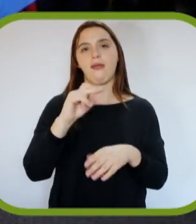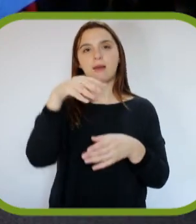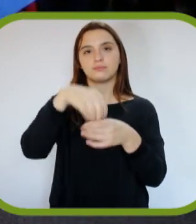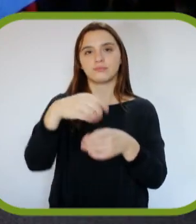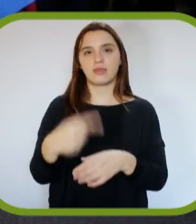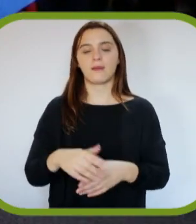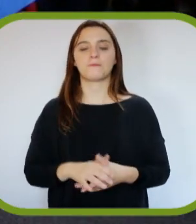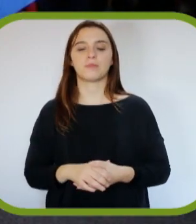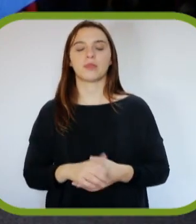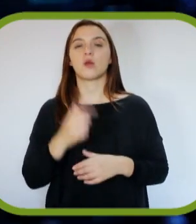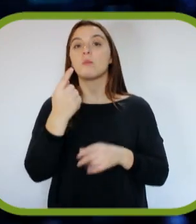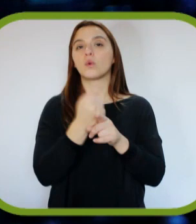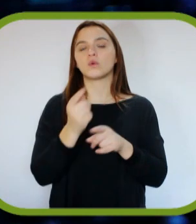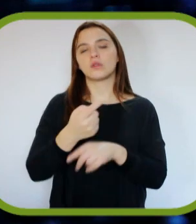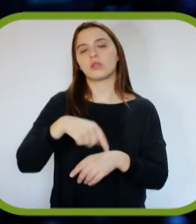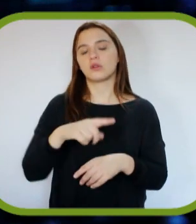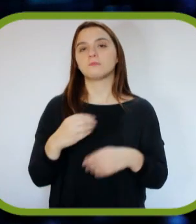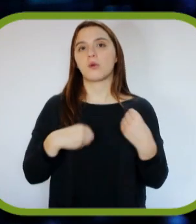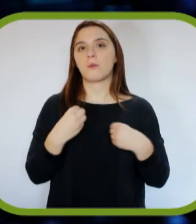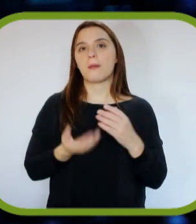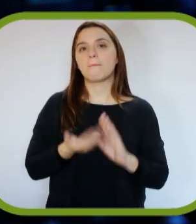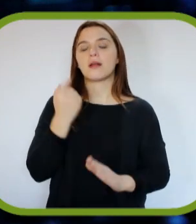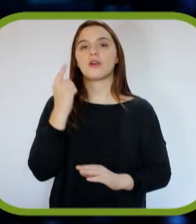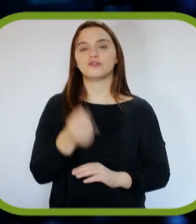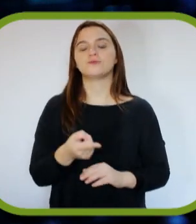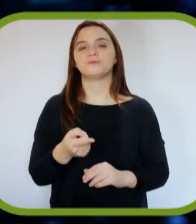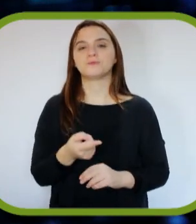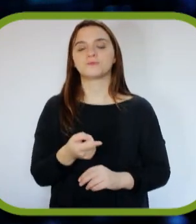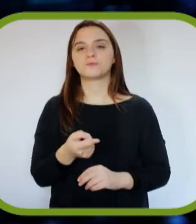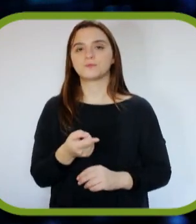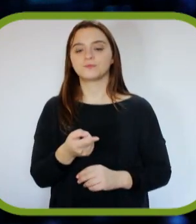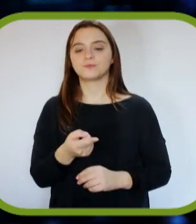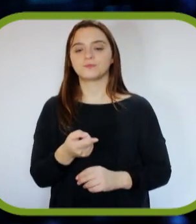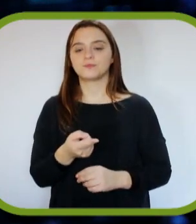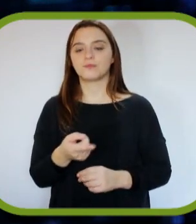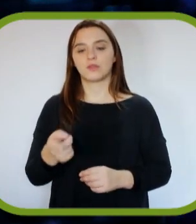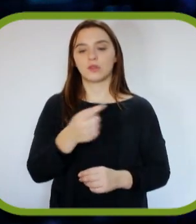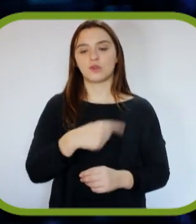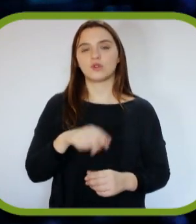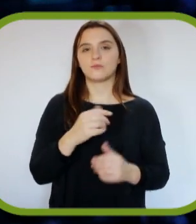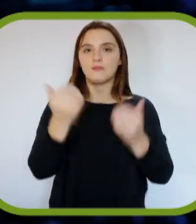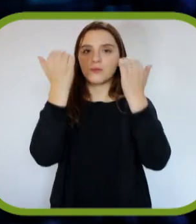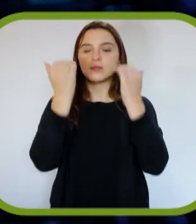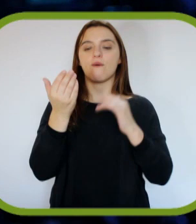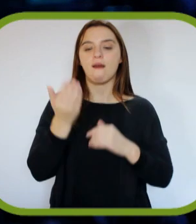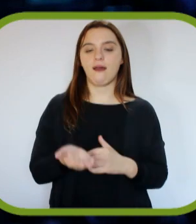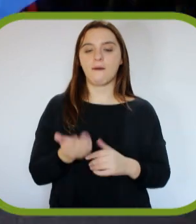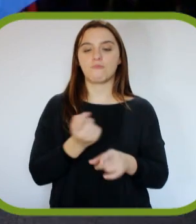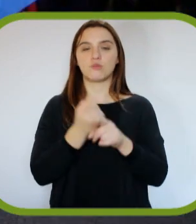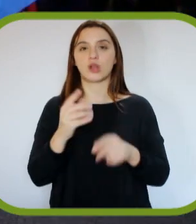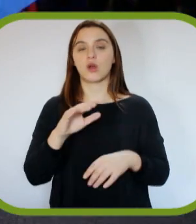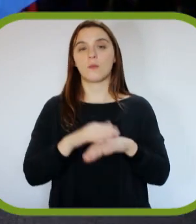be inherent in AI. And one of the things that we're most concerned about right now in the application of AI is that we have enough